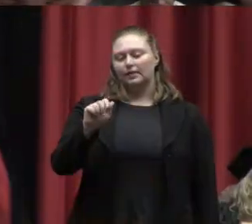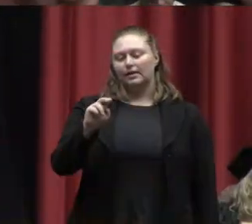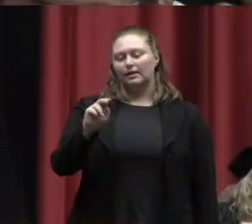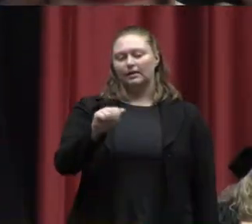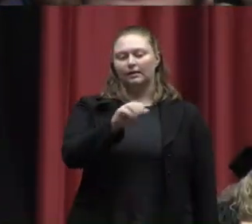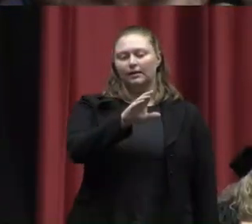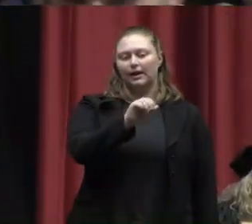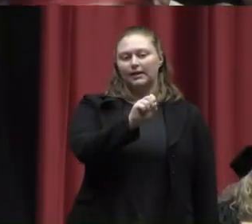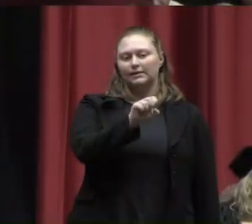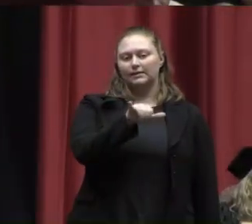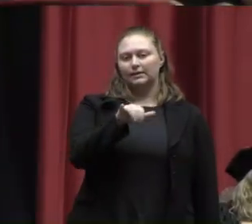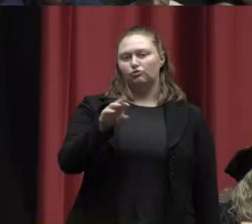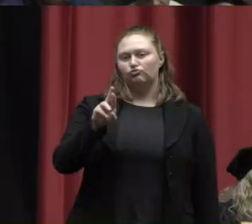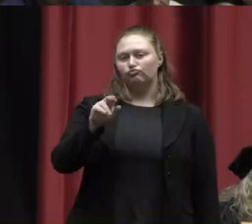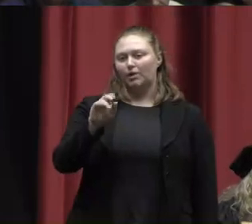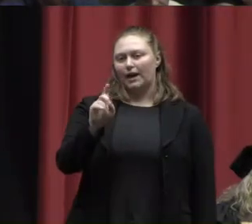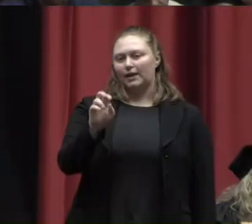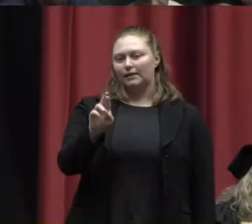Casey Ryan.